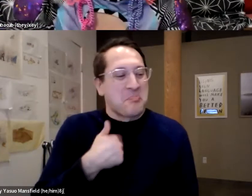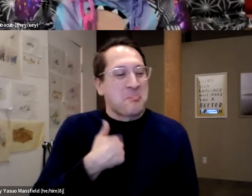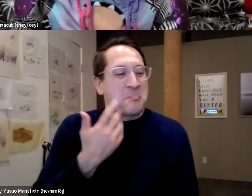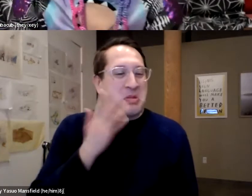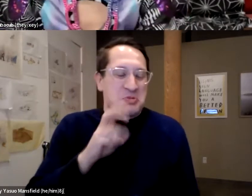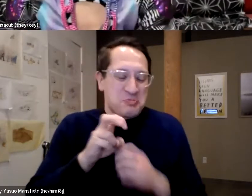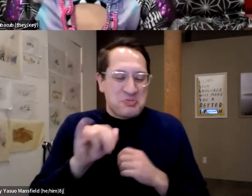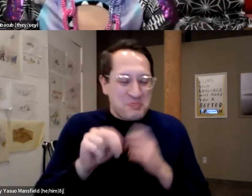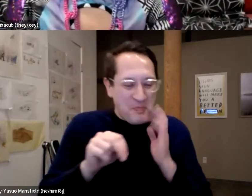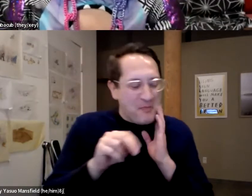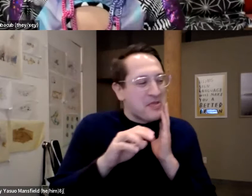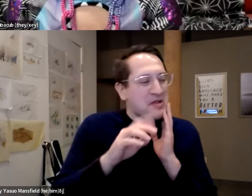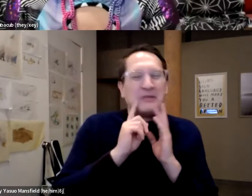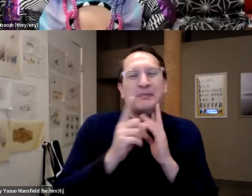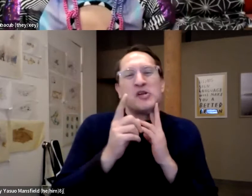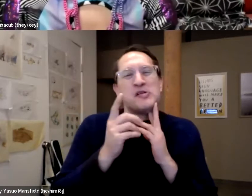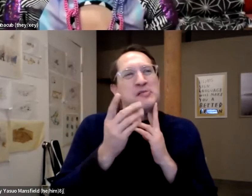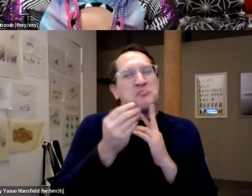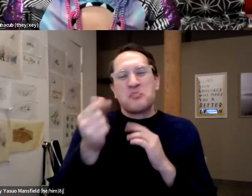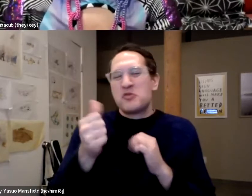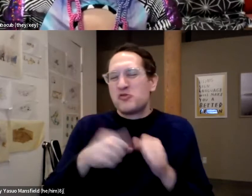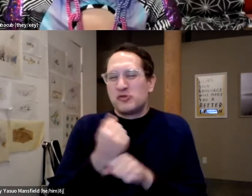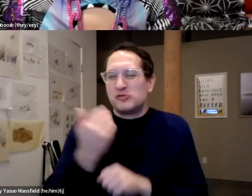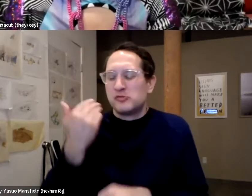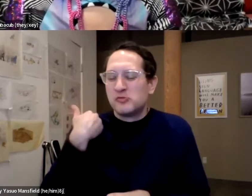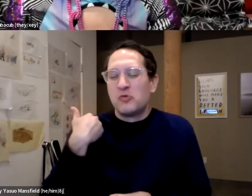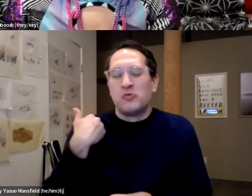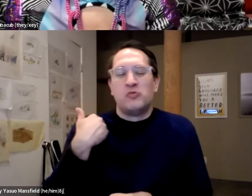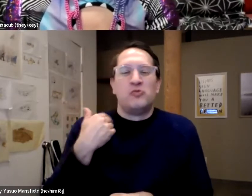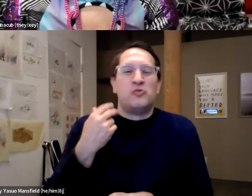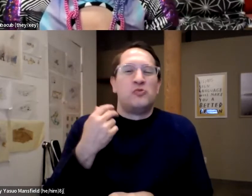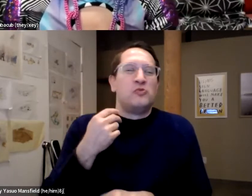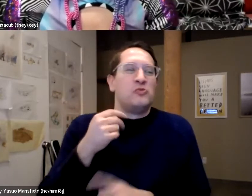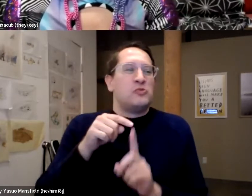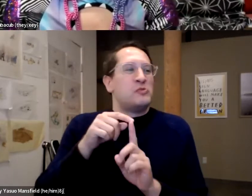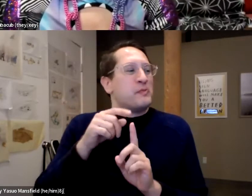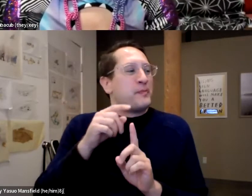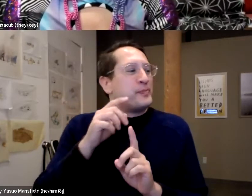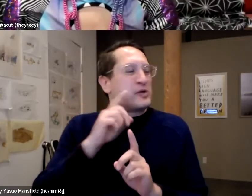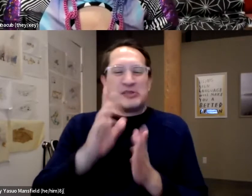Okay. I'll jump in then. A couple of years ago,